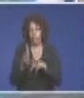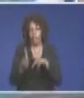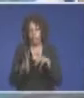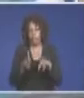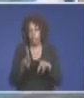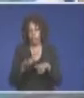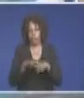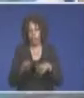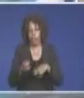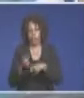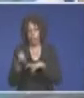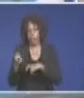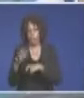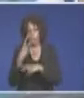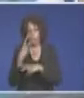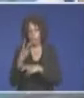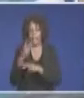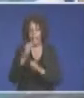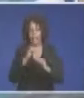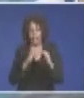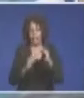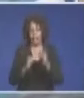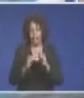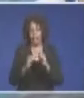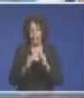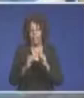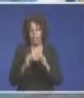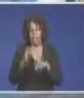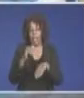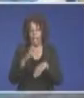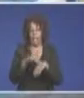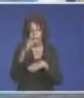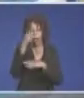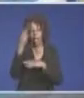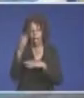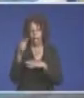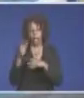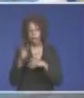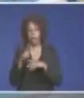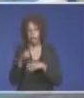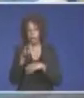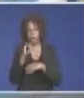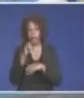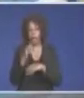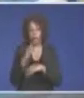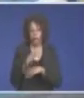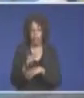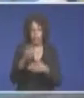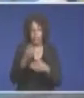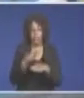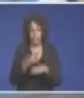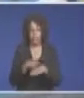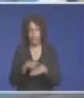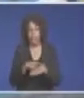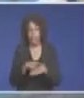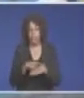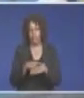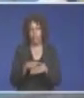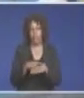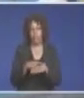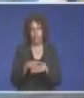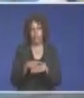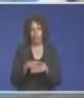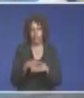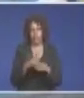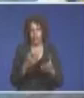tours, and we see the activity at lunch at Black Point. So sometimes when you have to convey the needs